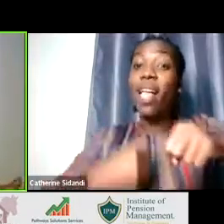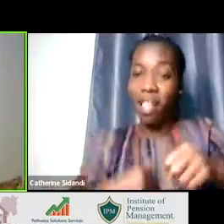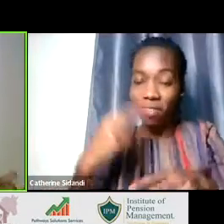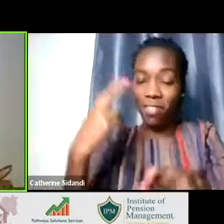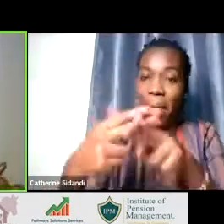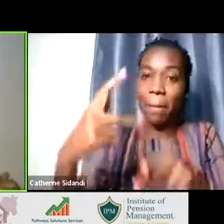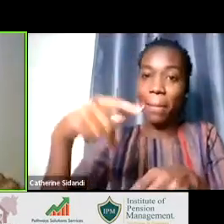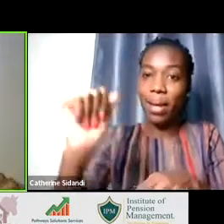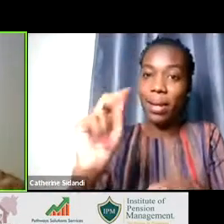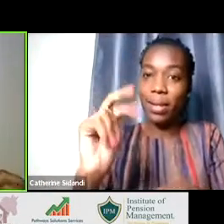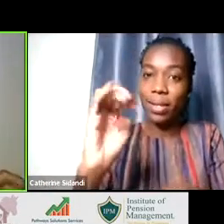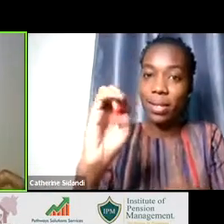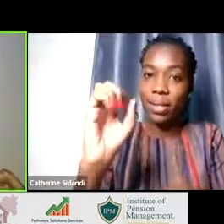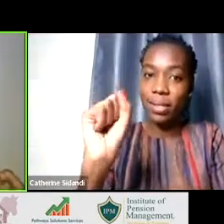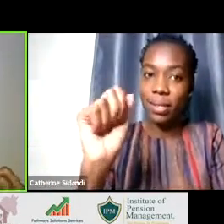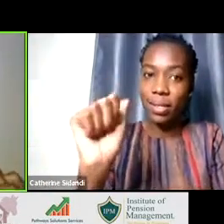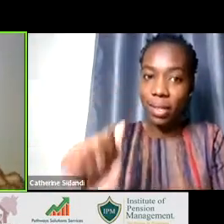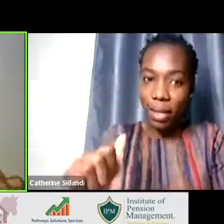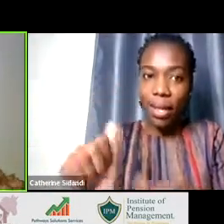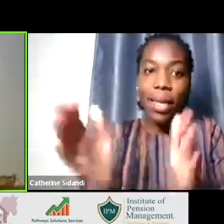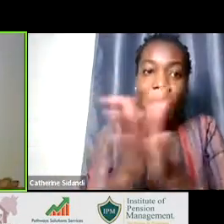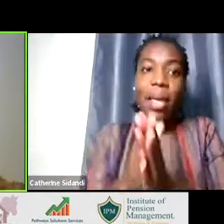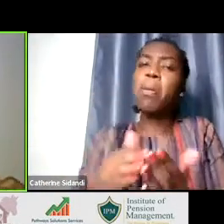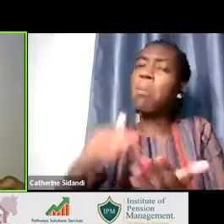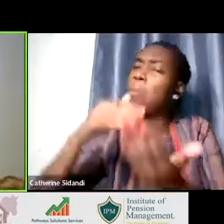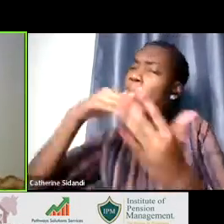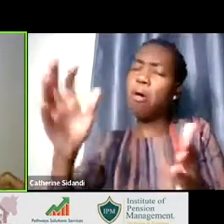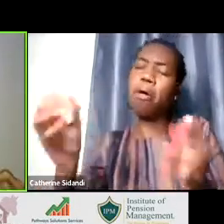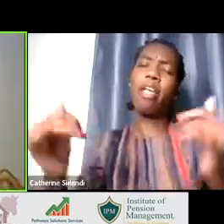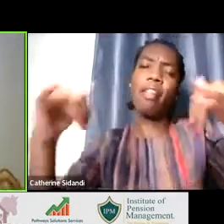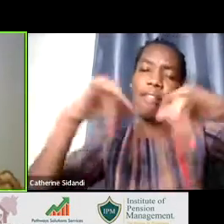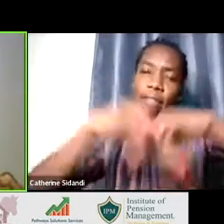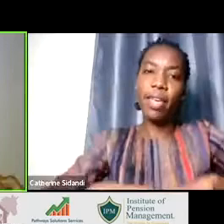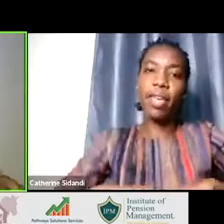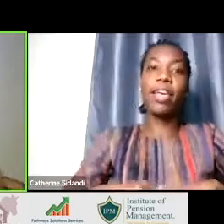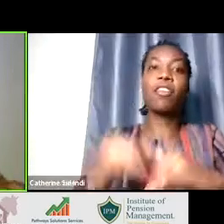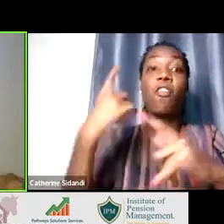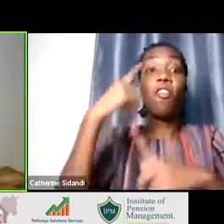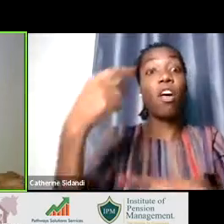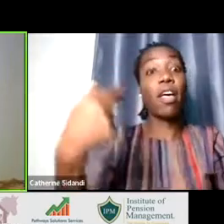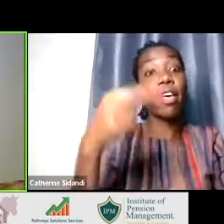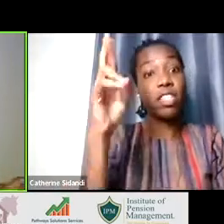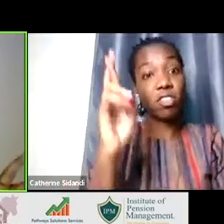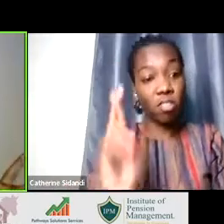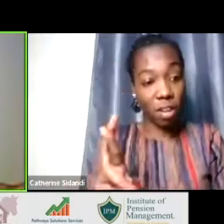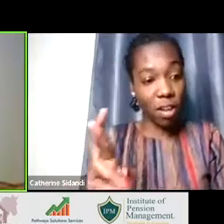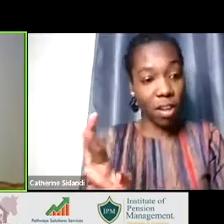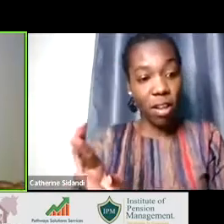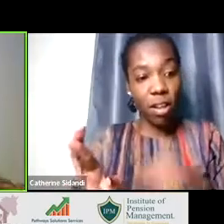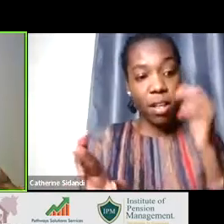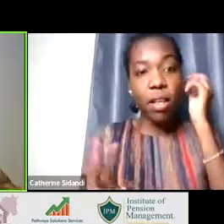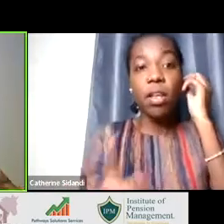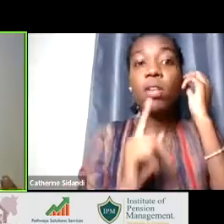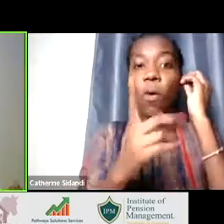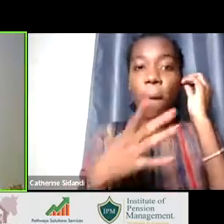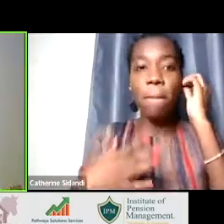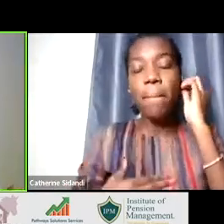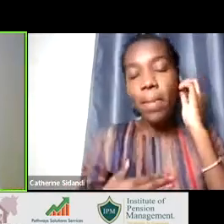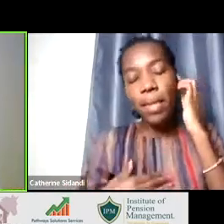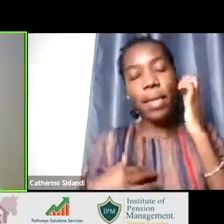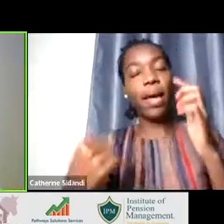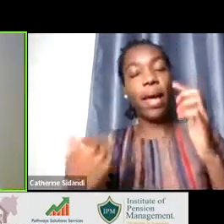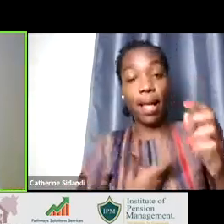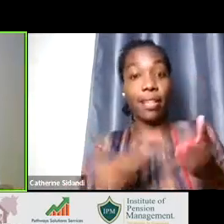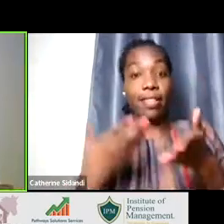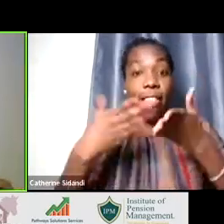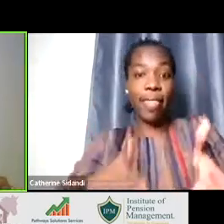Institute, and also major events coordinator for the Institute of Human Resources. You're tuned in to Get It Right with